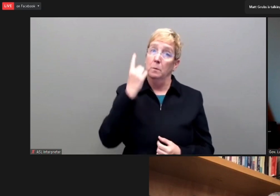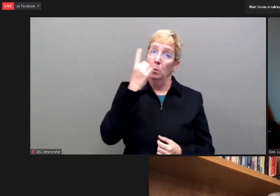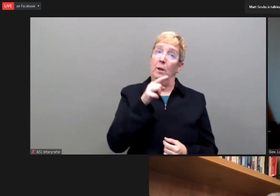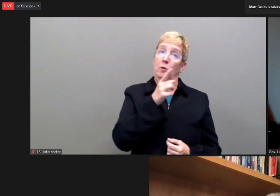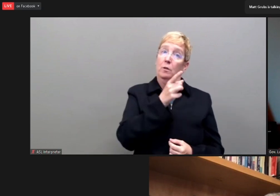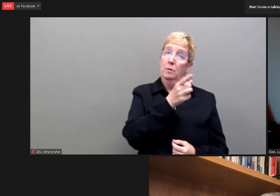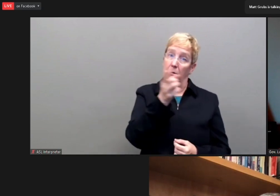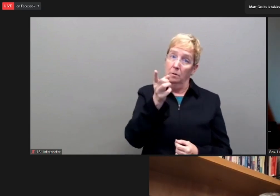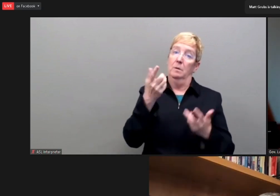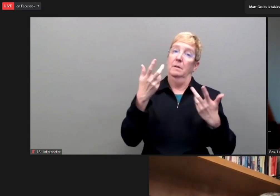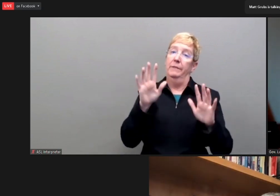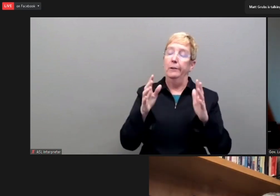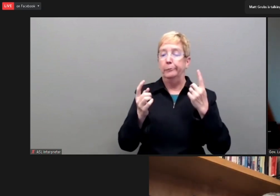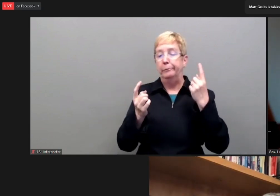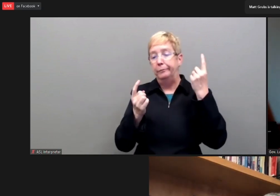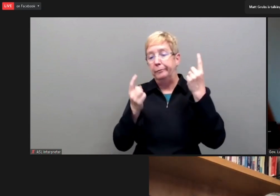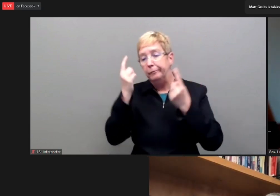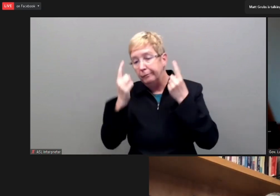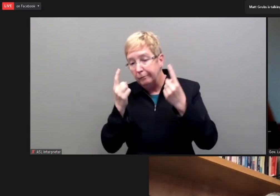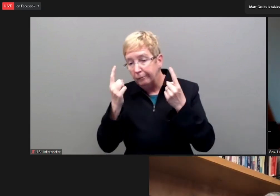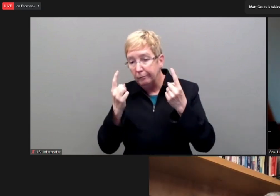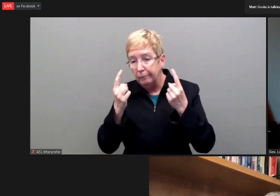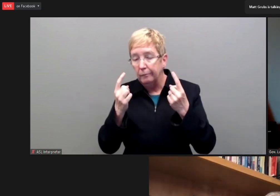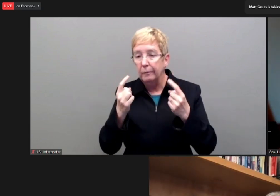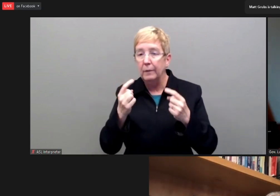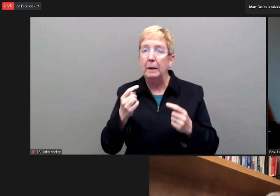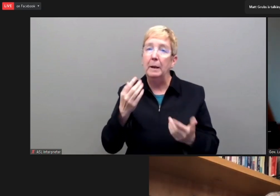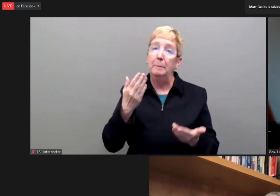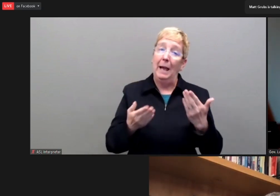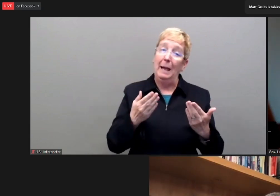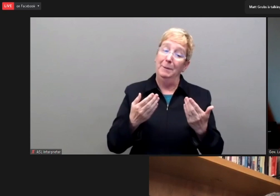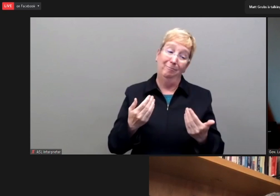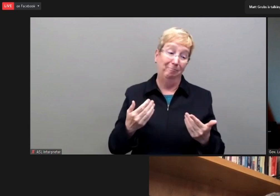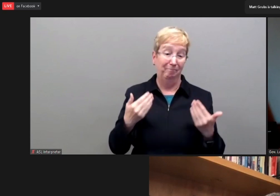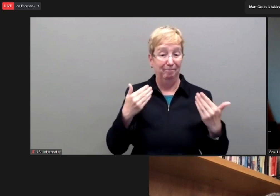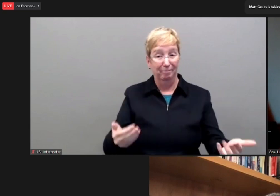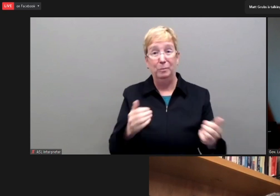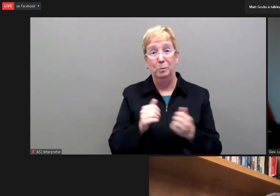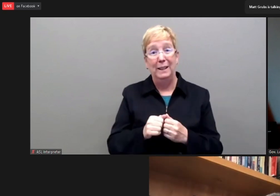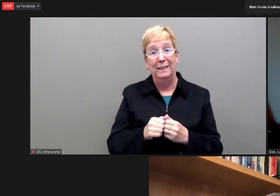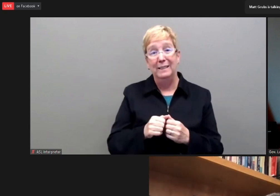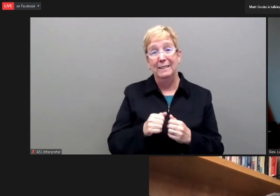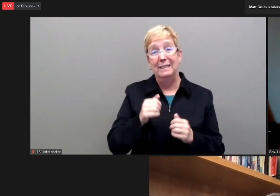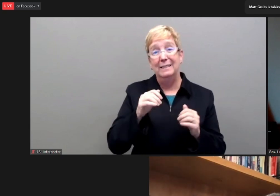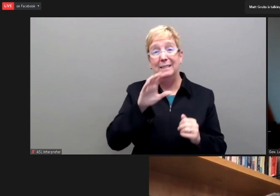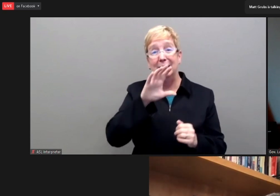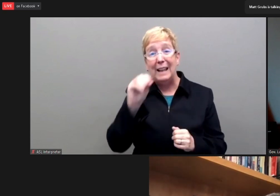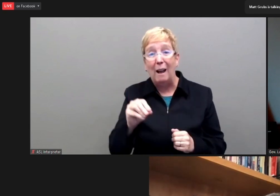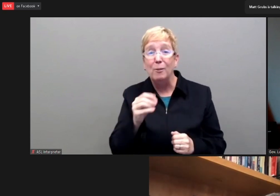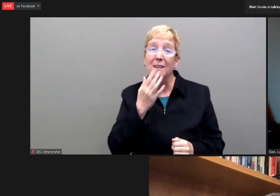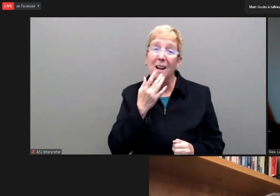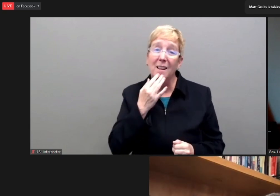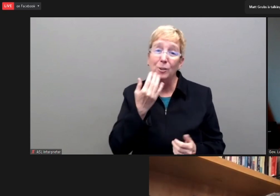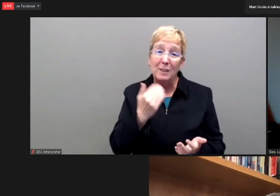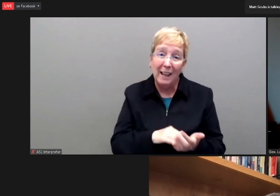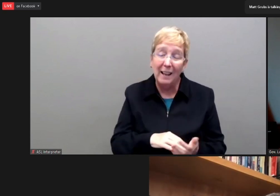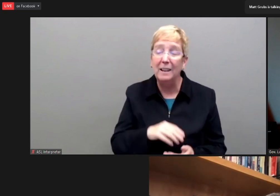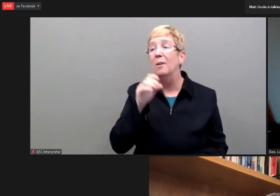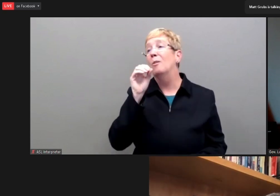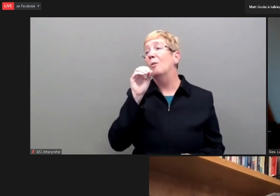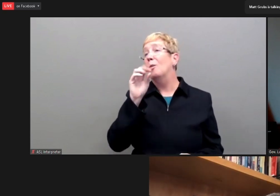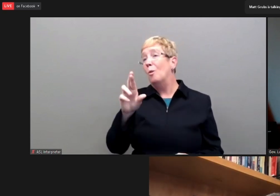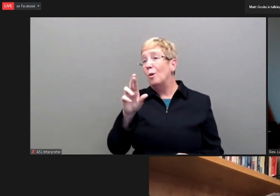to going back to the county by county system or to a vaccine passport?